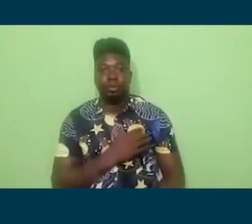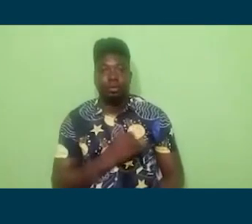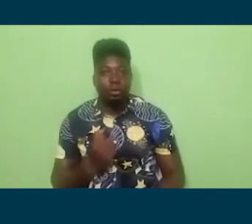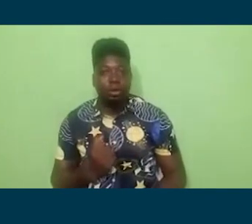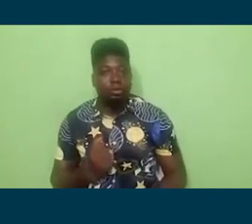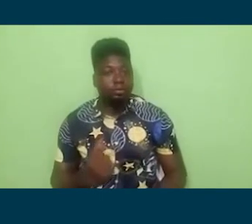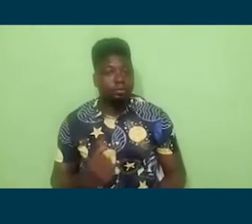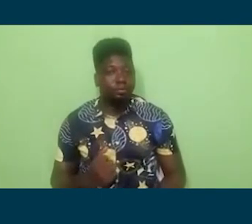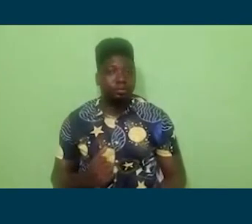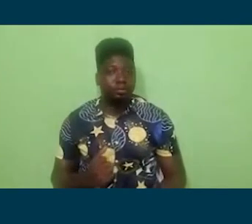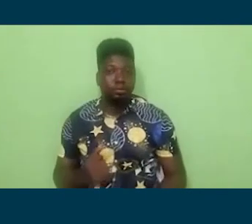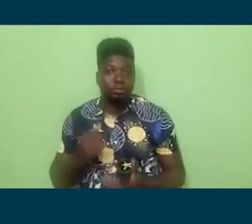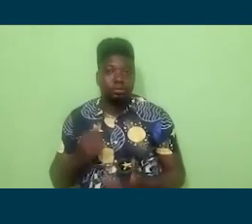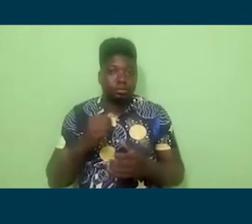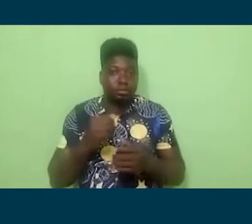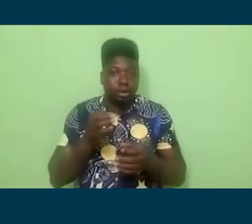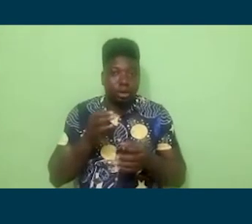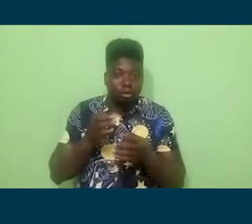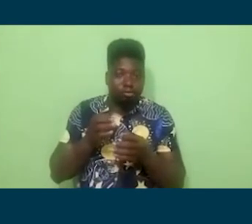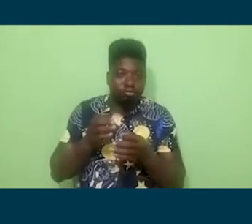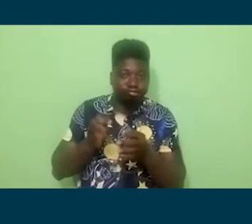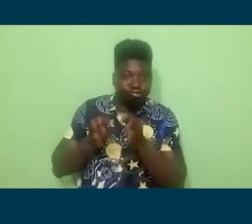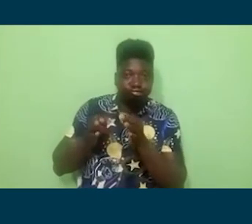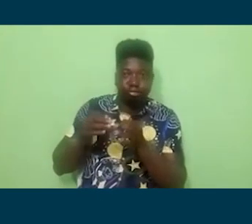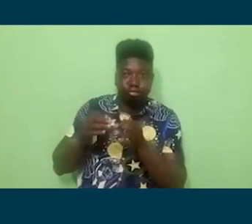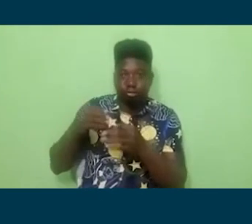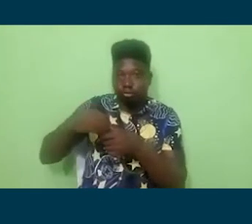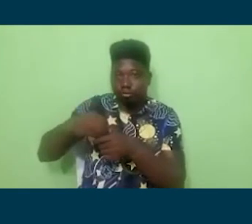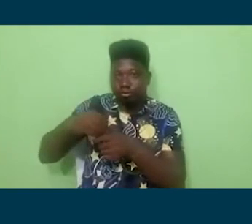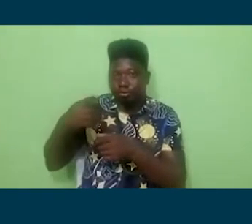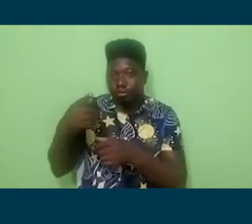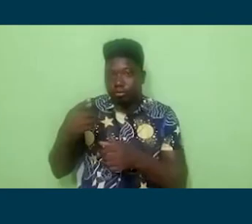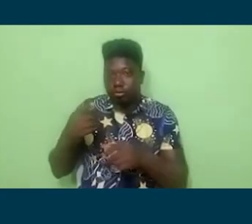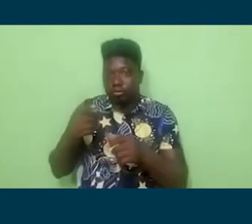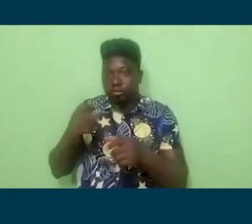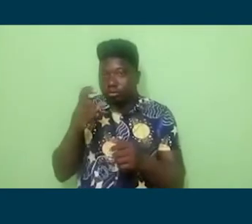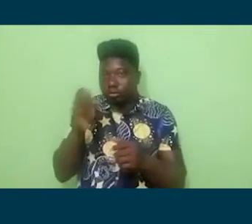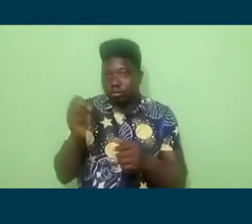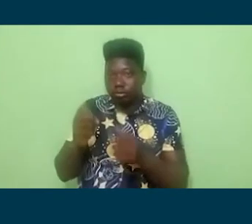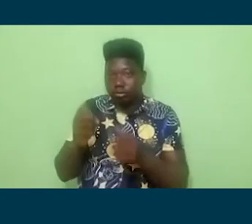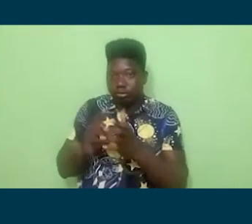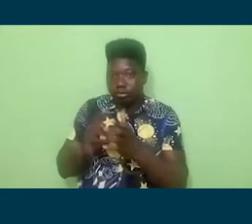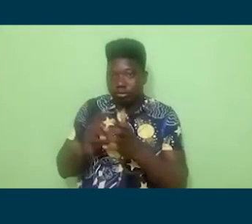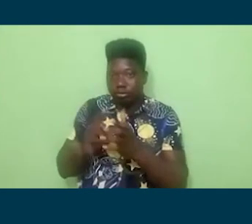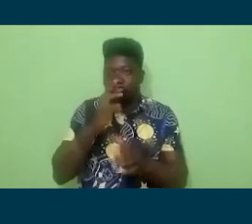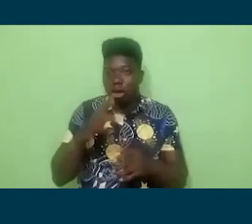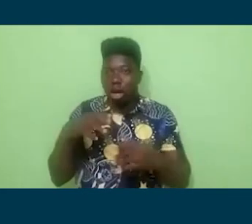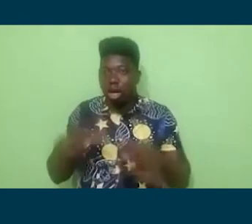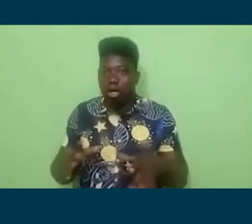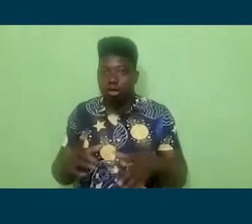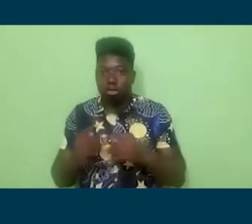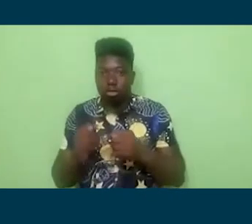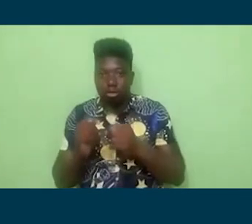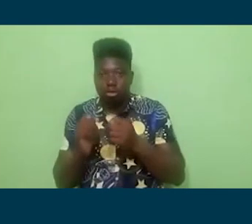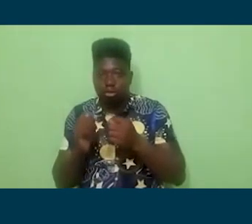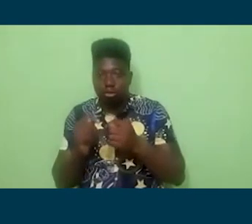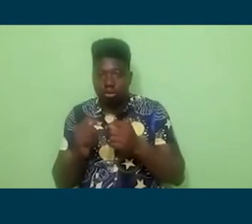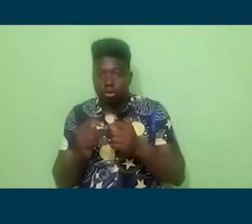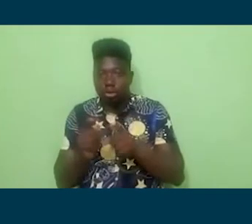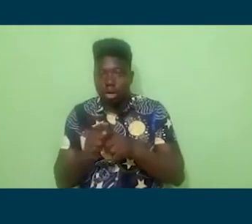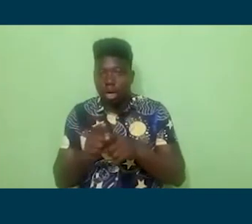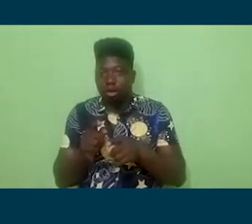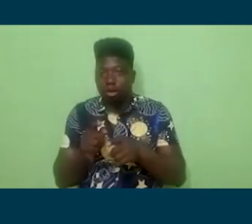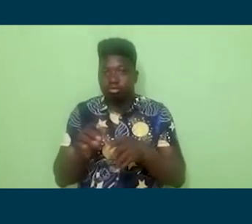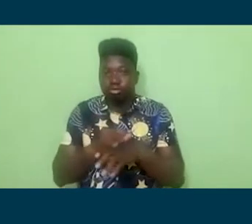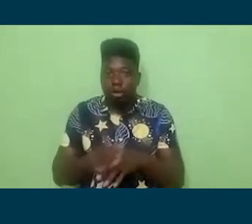And if within the first 30 seconds or a minute, you're already in transaction, that can tell you a little bit about what you can